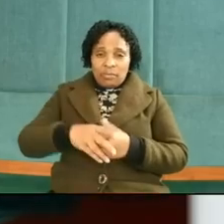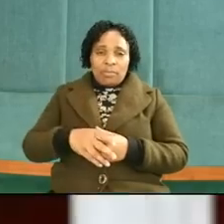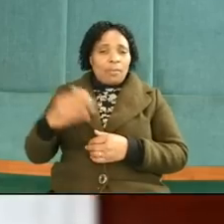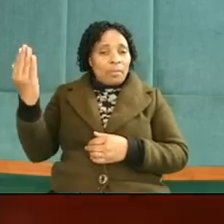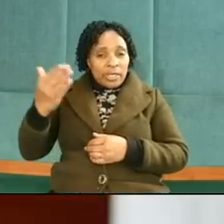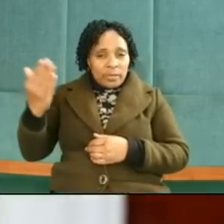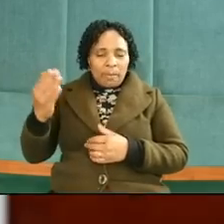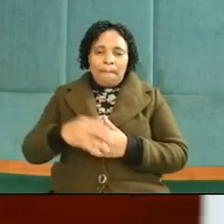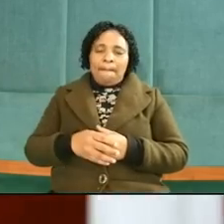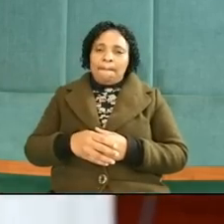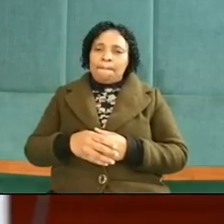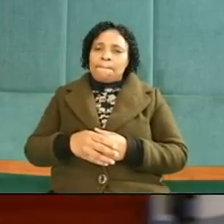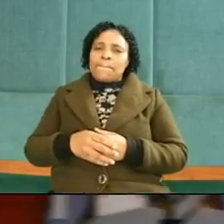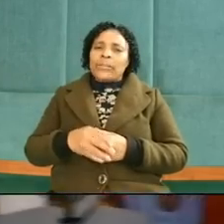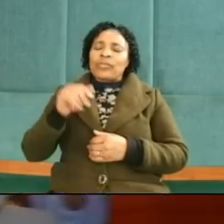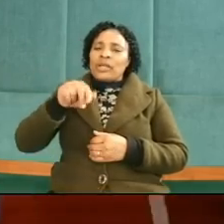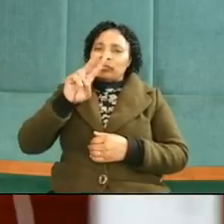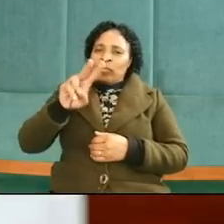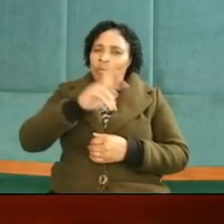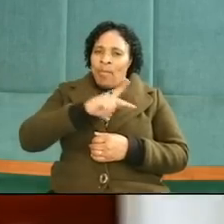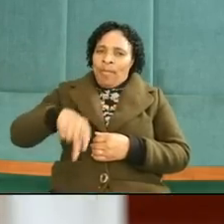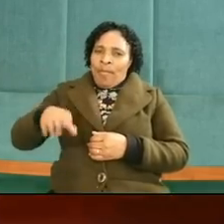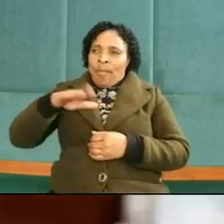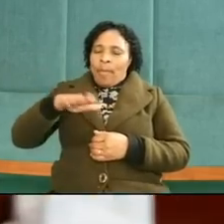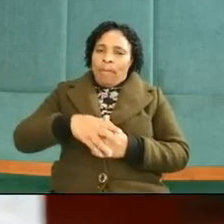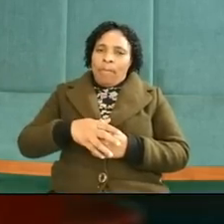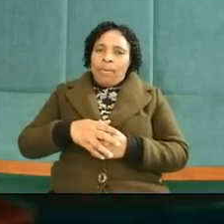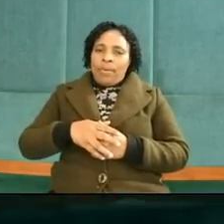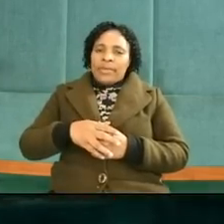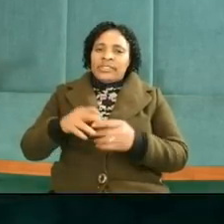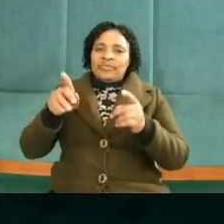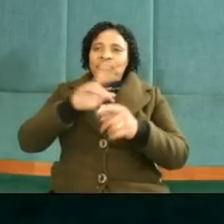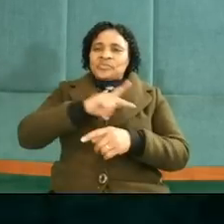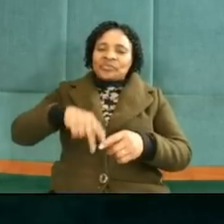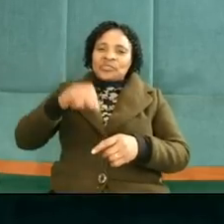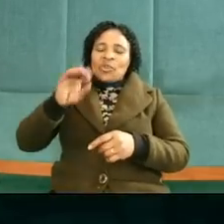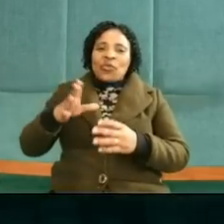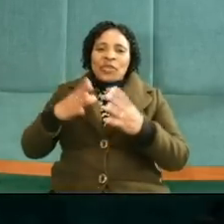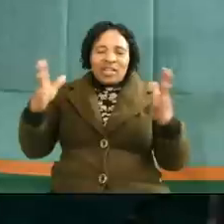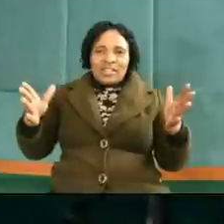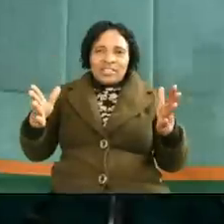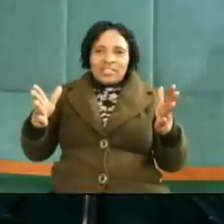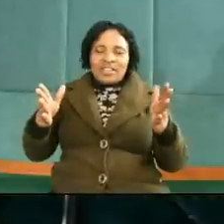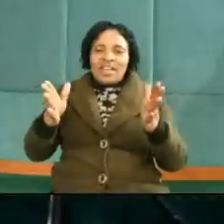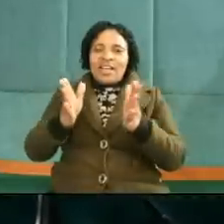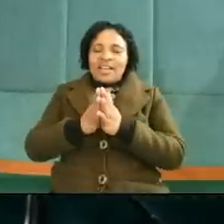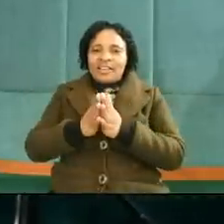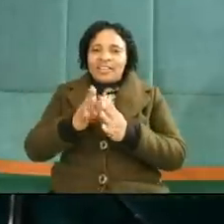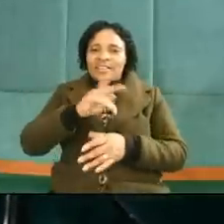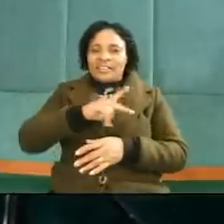preached. The gospel of the kingdom. There are two kingdoms, we are told. The kingdom of grace. And what else? The kingdom